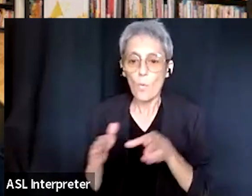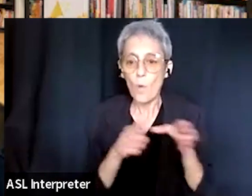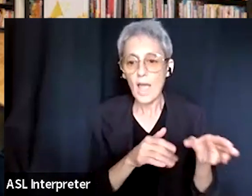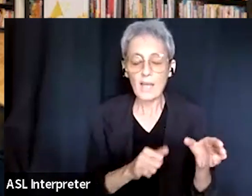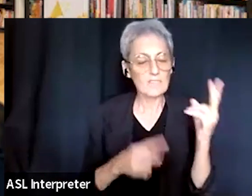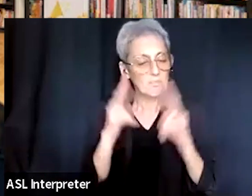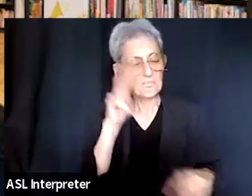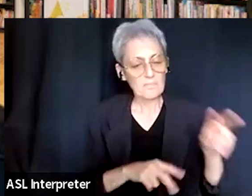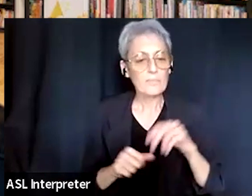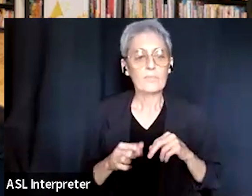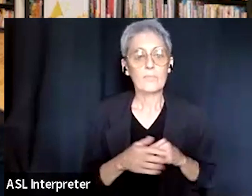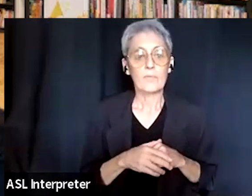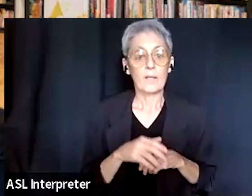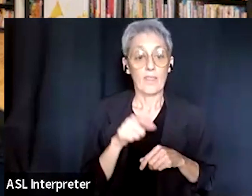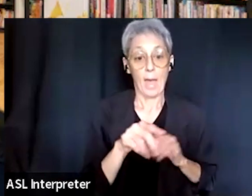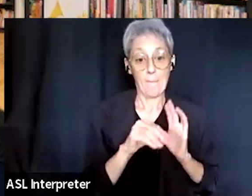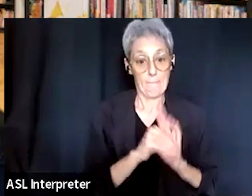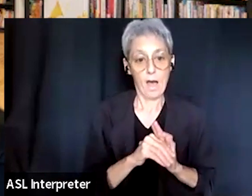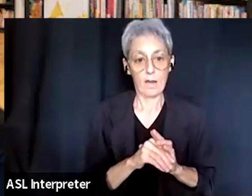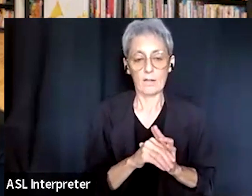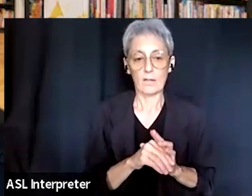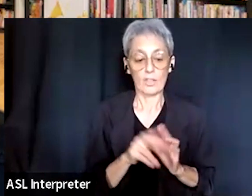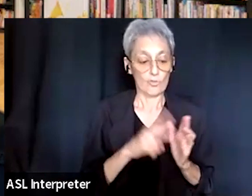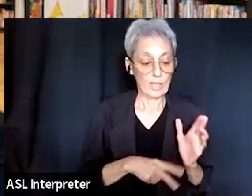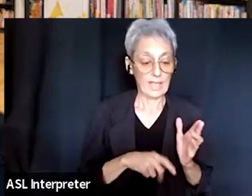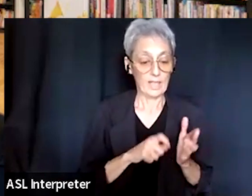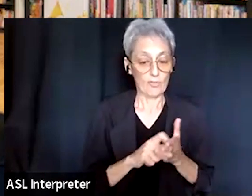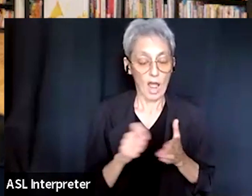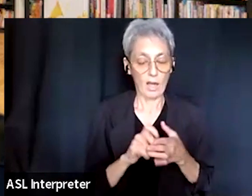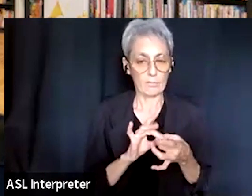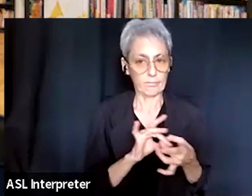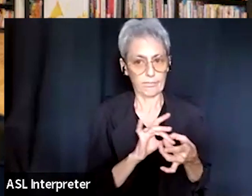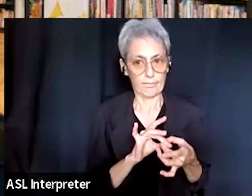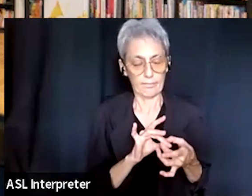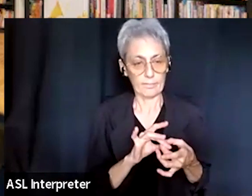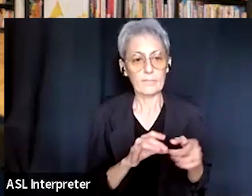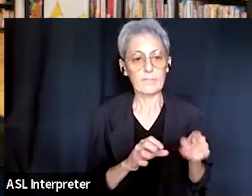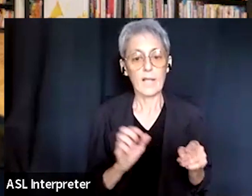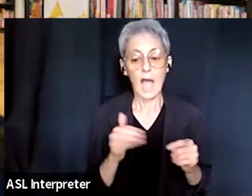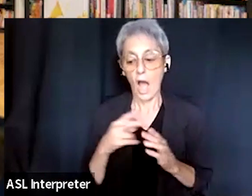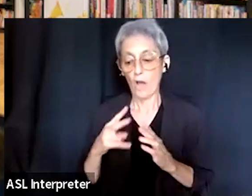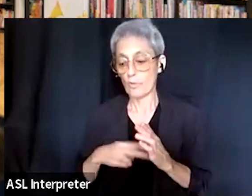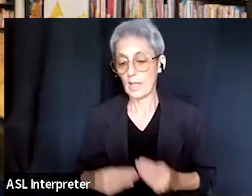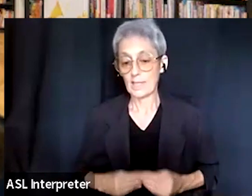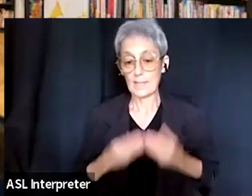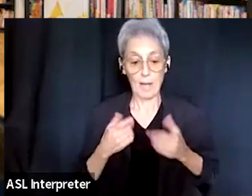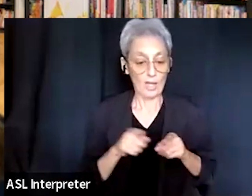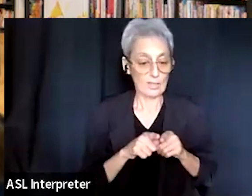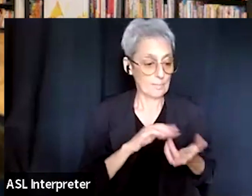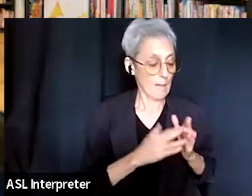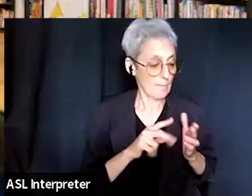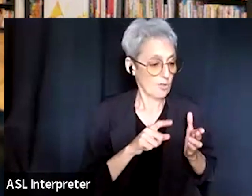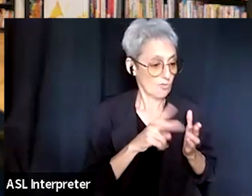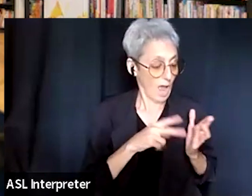the model, reading and writing are so closely interconnected, because our reading inspires us as writers, but also in